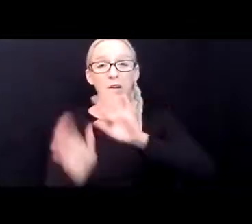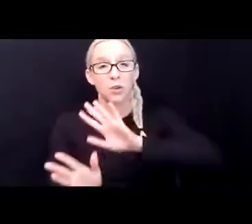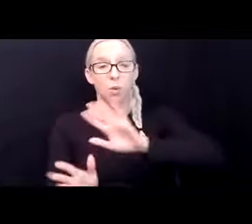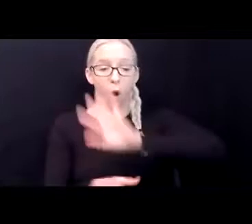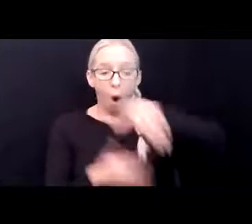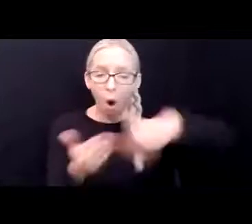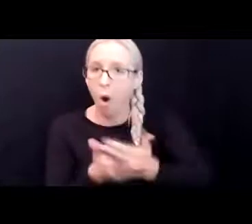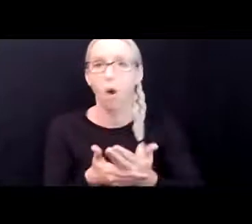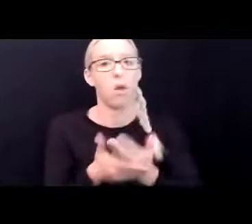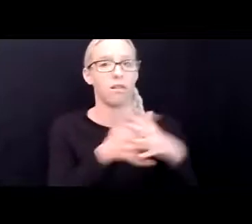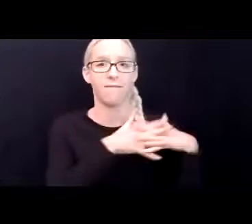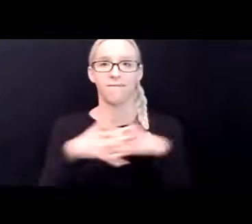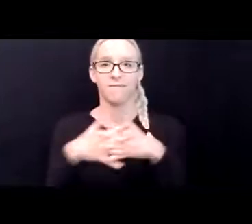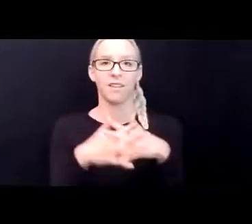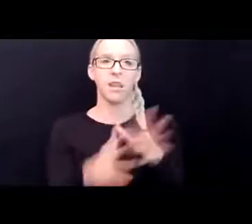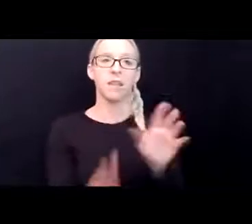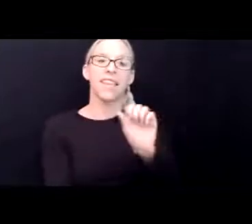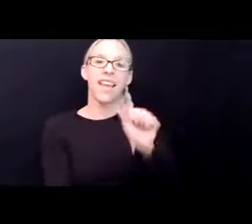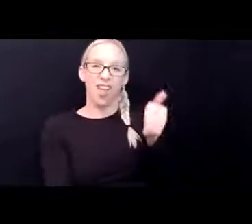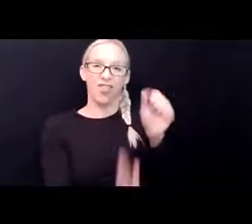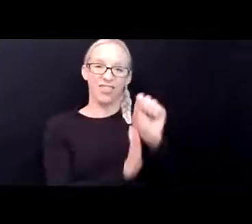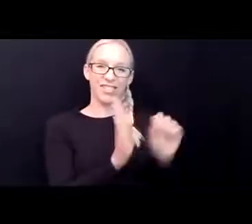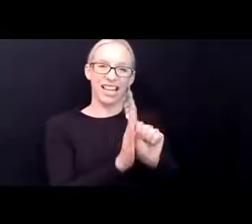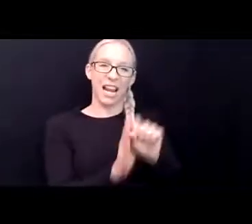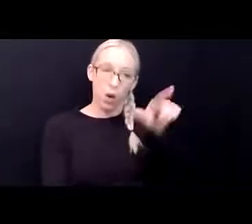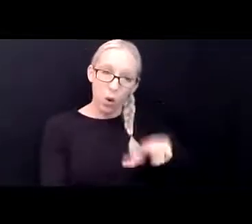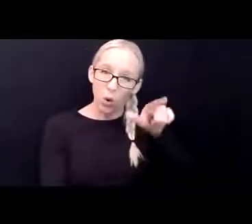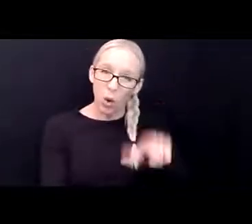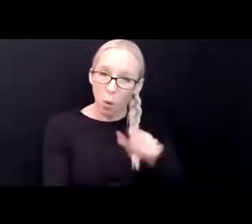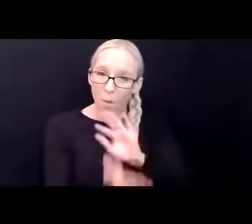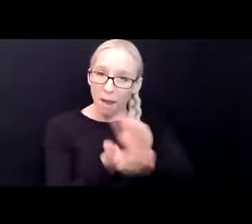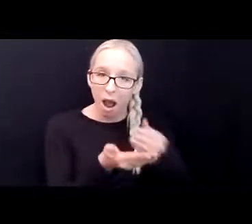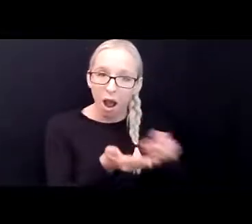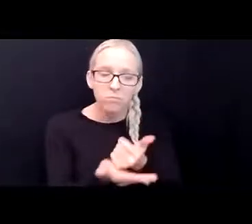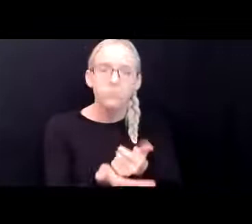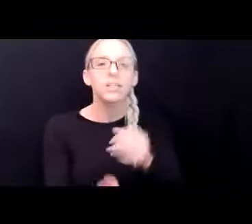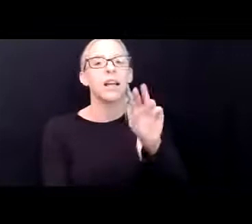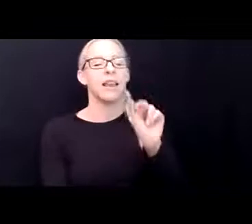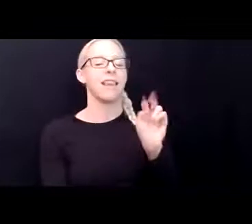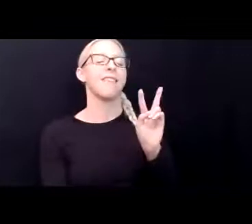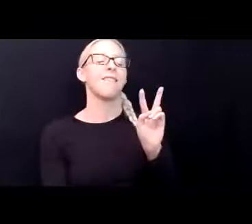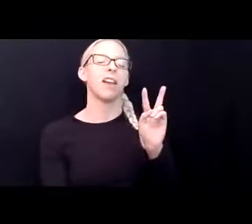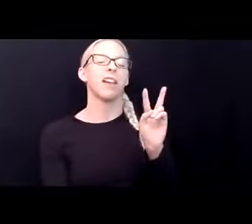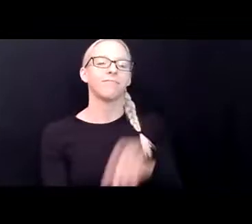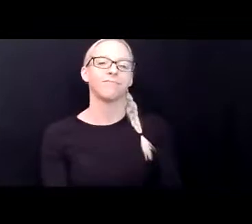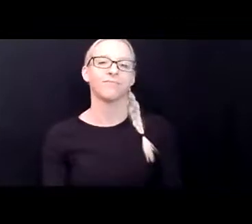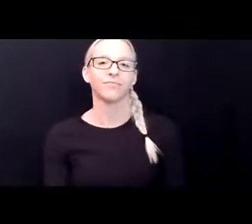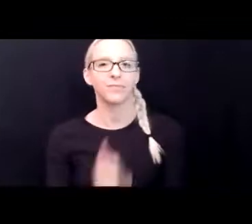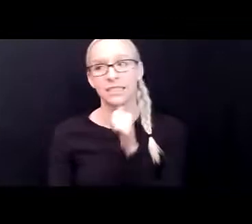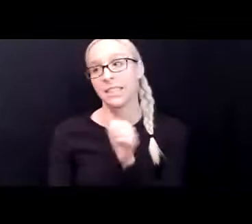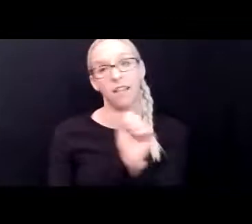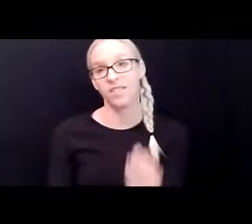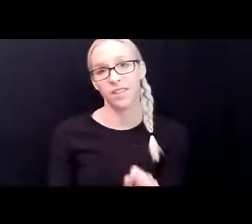guess the other state, it's actually Nevada. It's not ones that you might have thought in the Deep South. So this is why it's